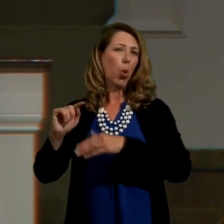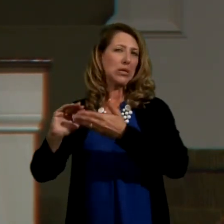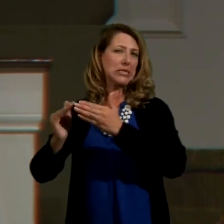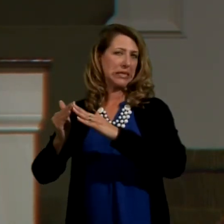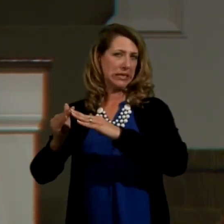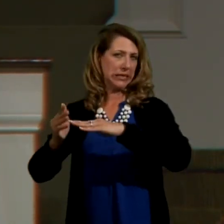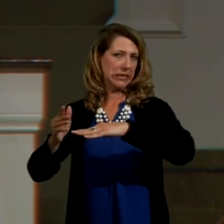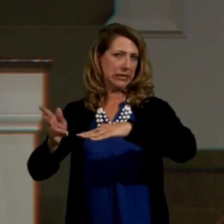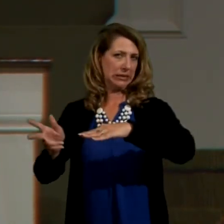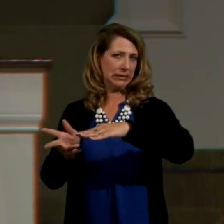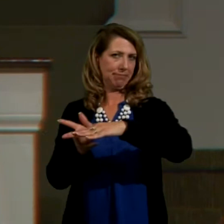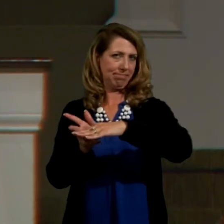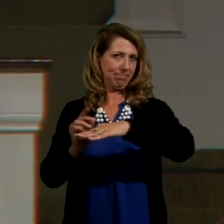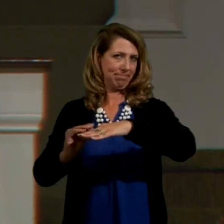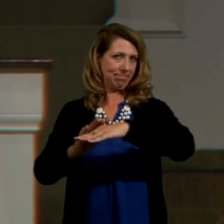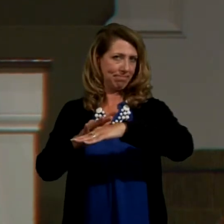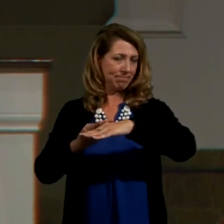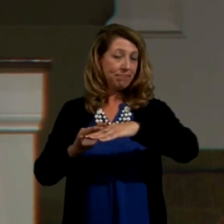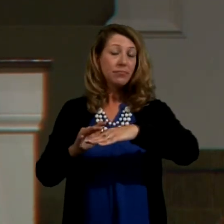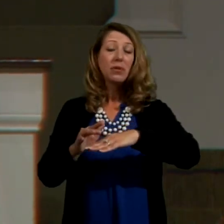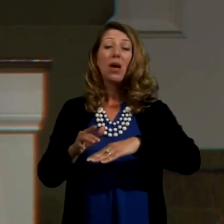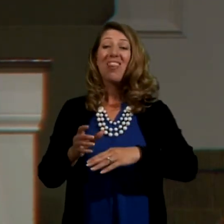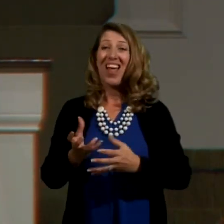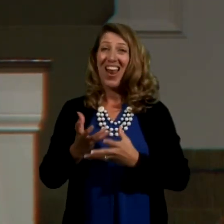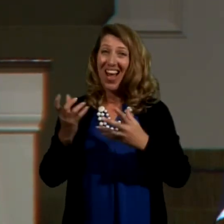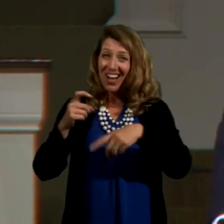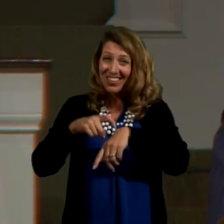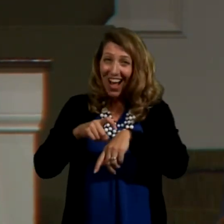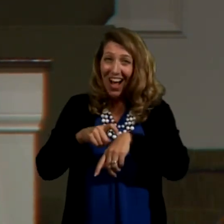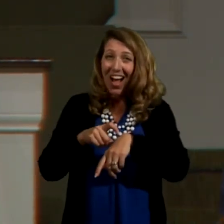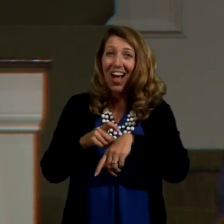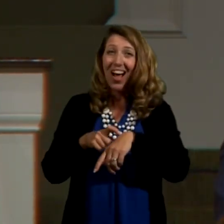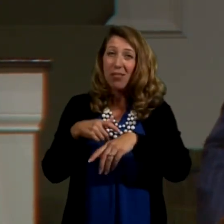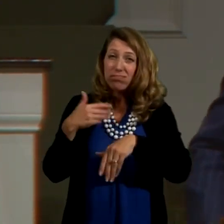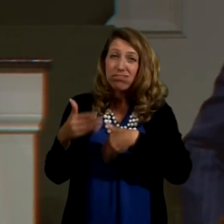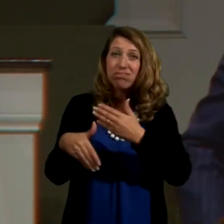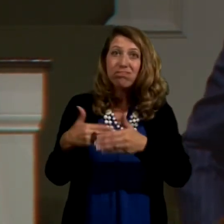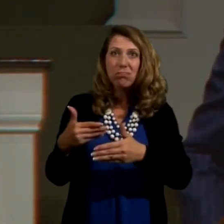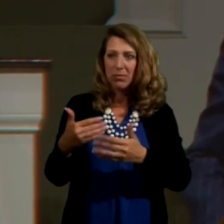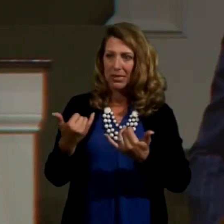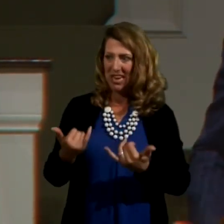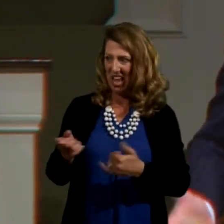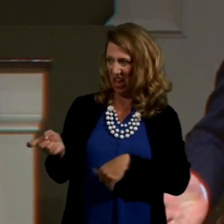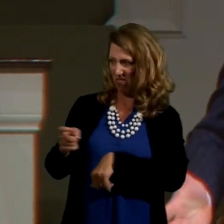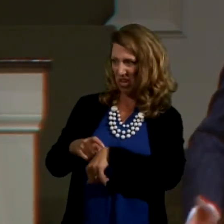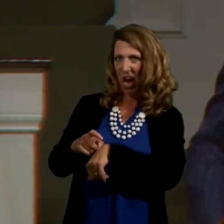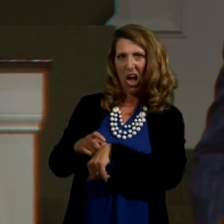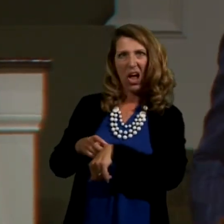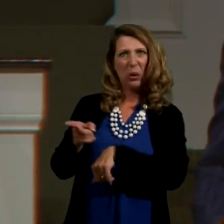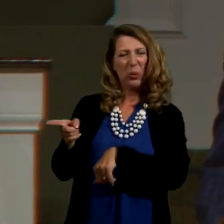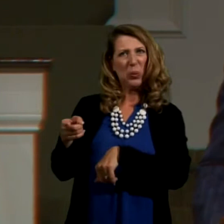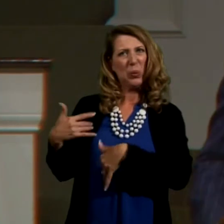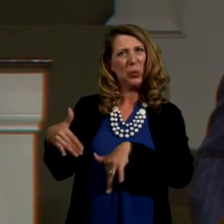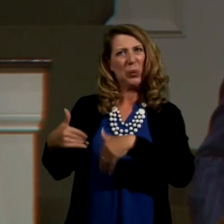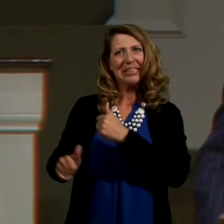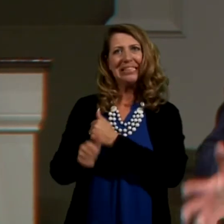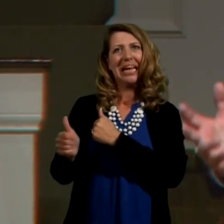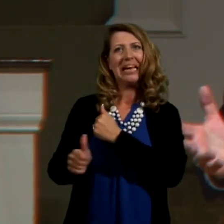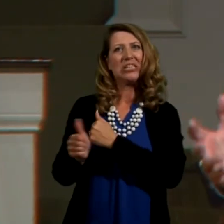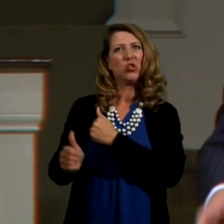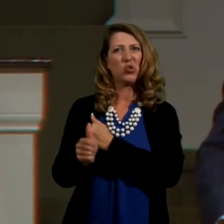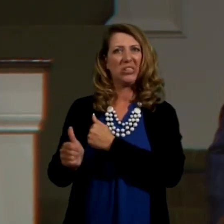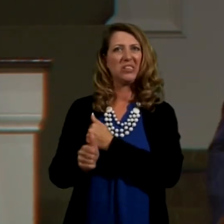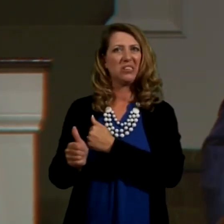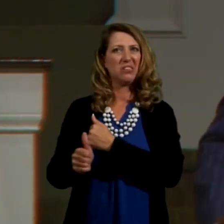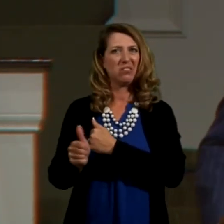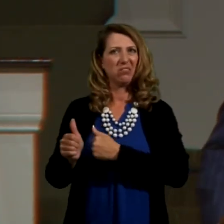number 9. Now, when much time was spent, and the sailing was now dangerous because the fast, or that Yom Kippur, that